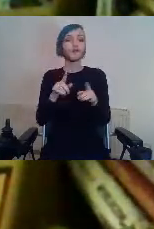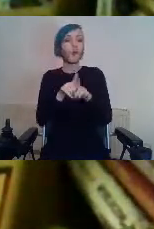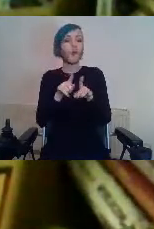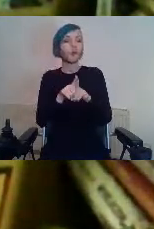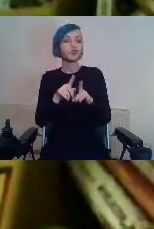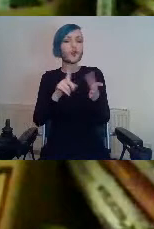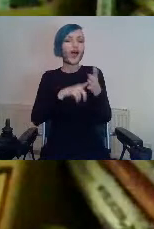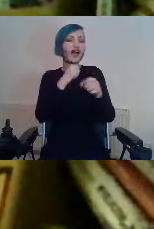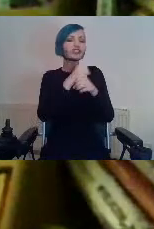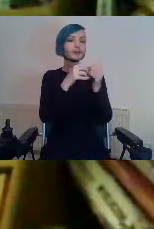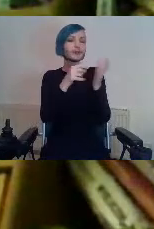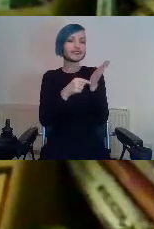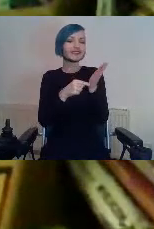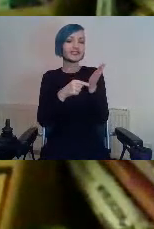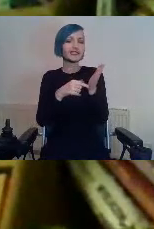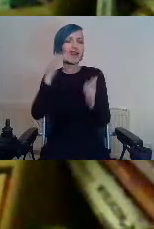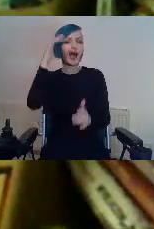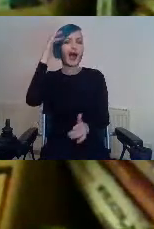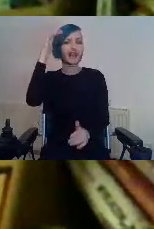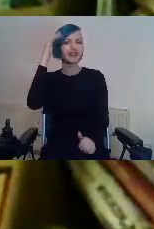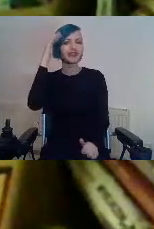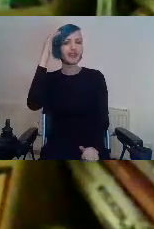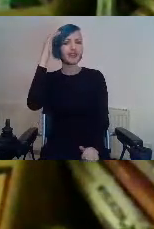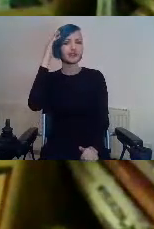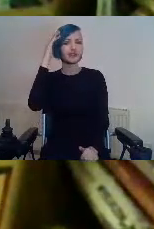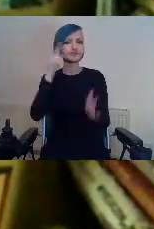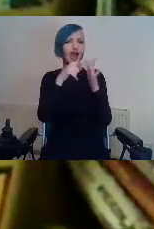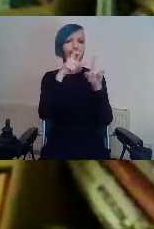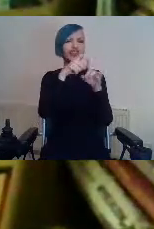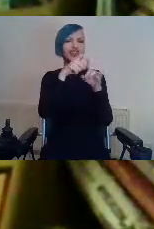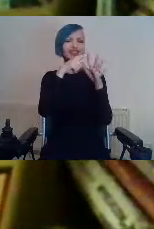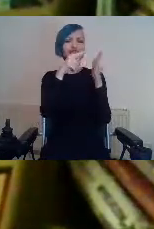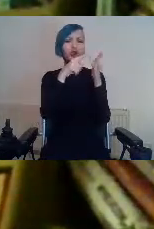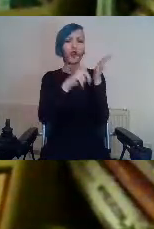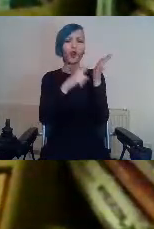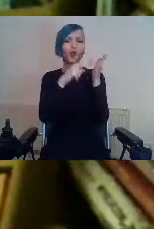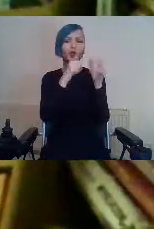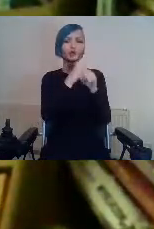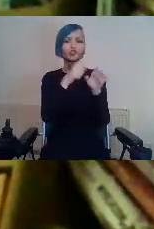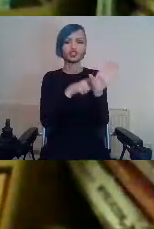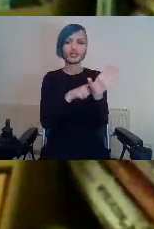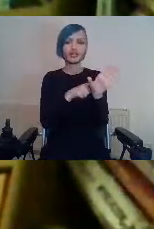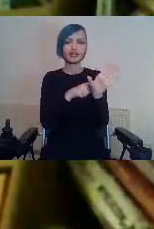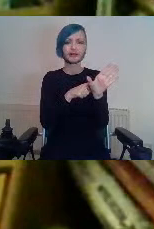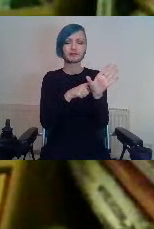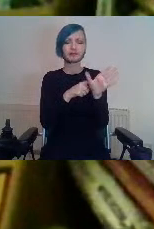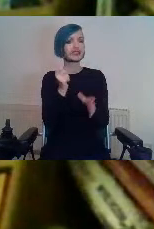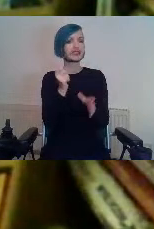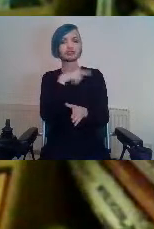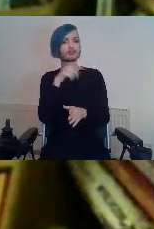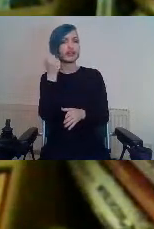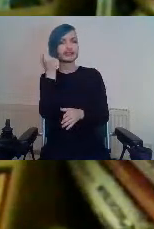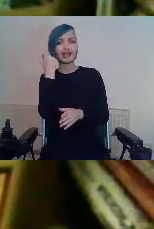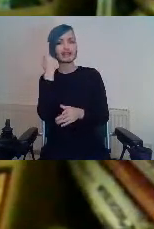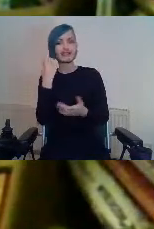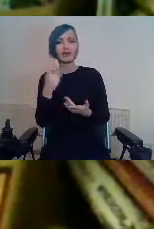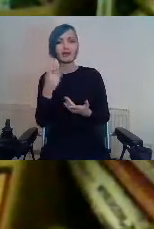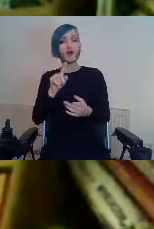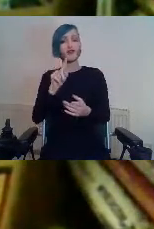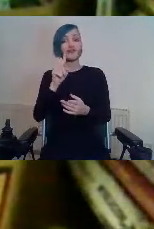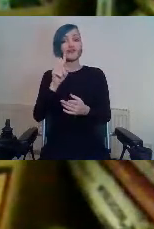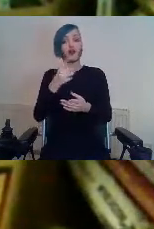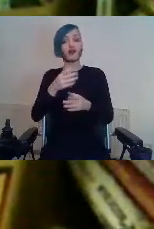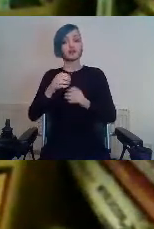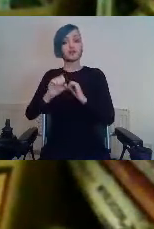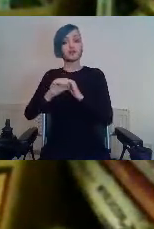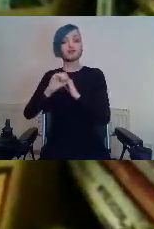strange construct, which is propagated, which was propagated firstly at the Catholic, by the Catholic